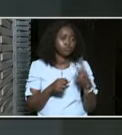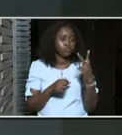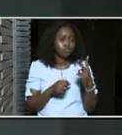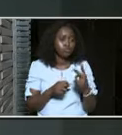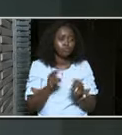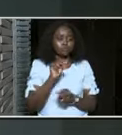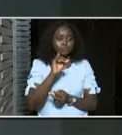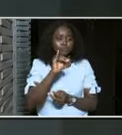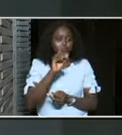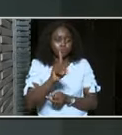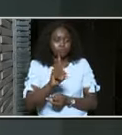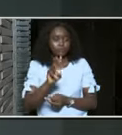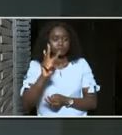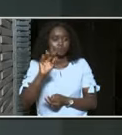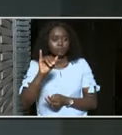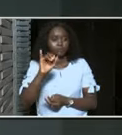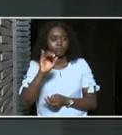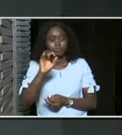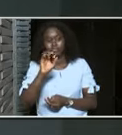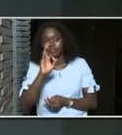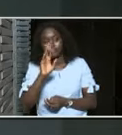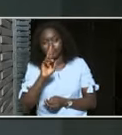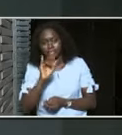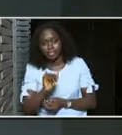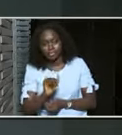midwifery and of course one